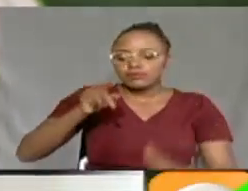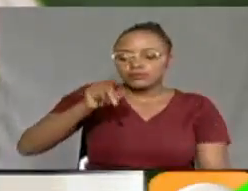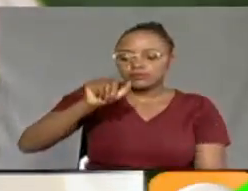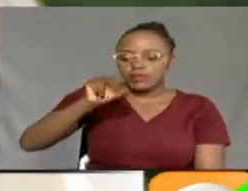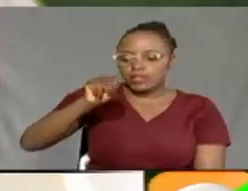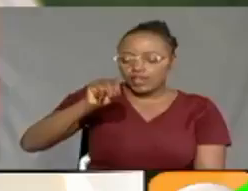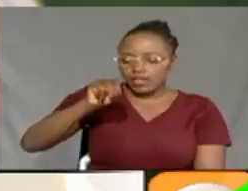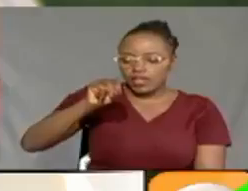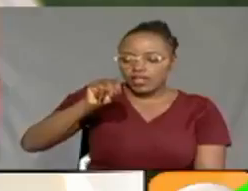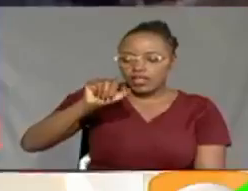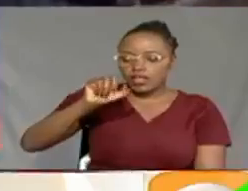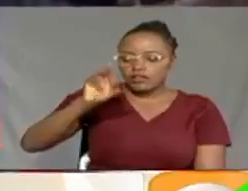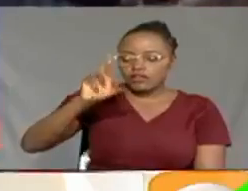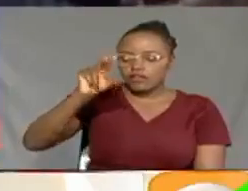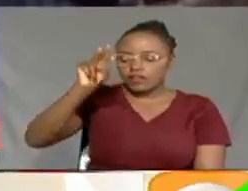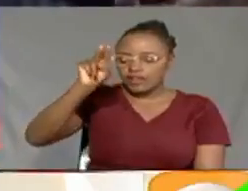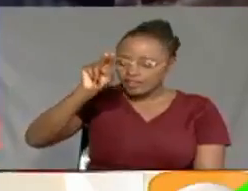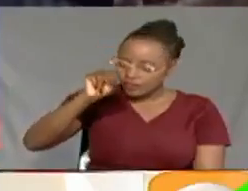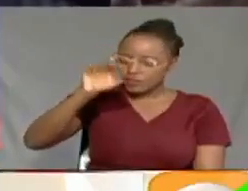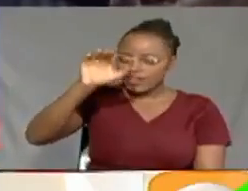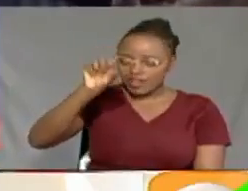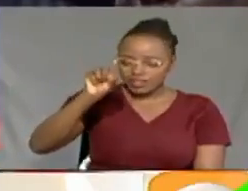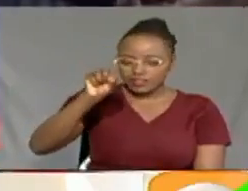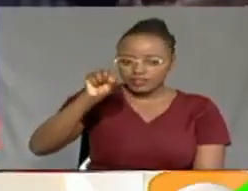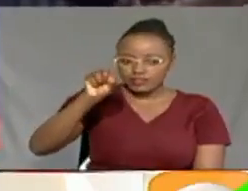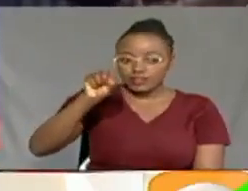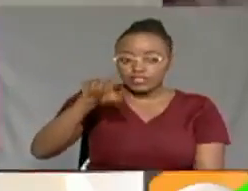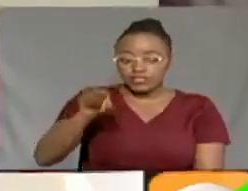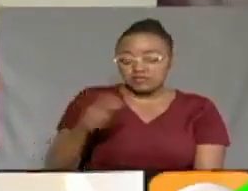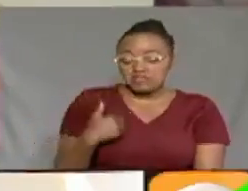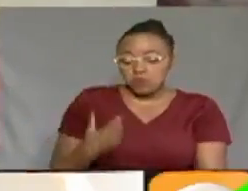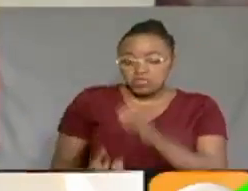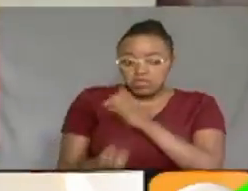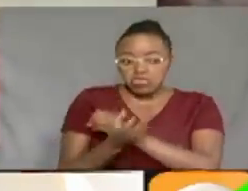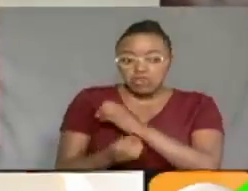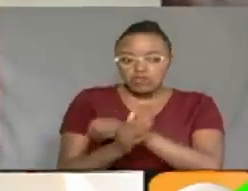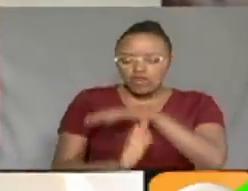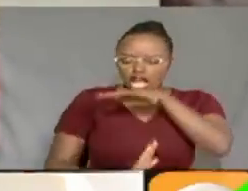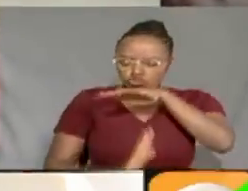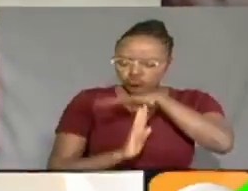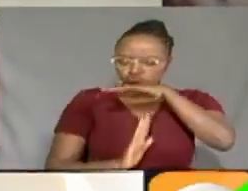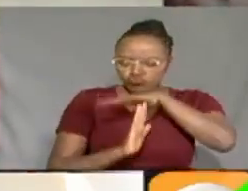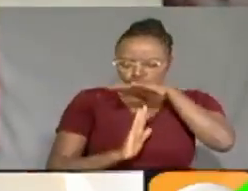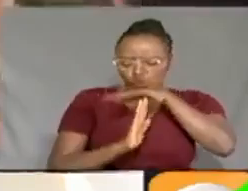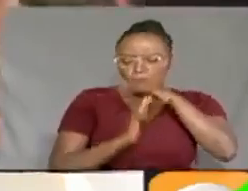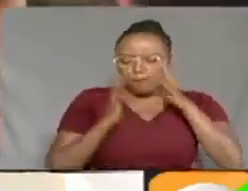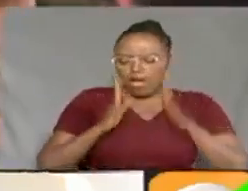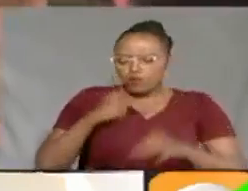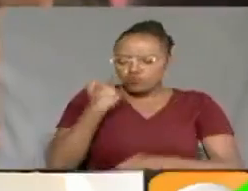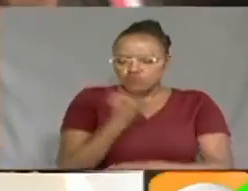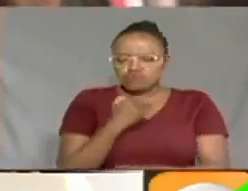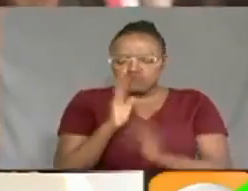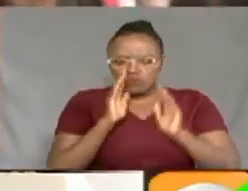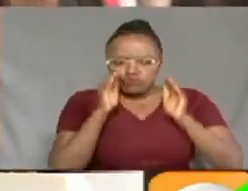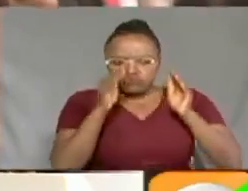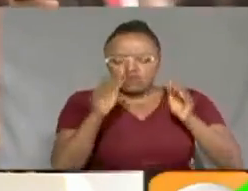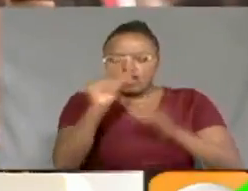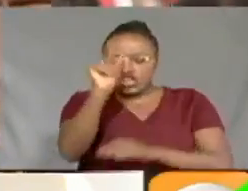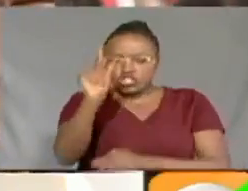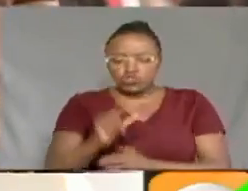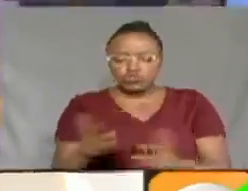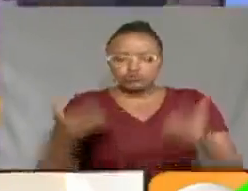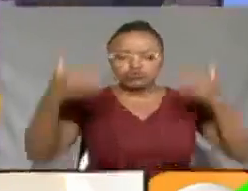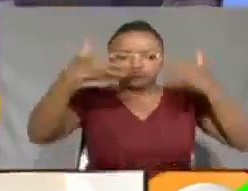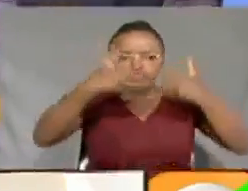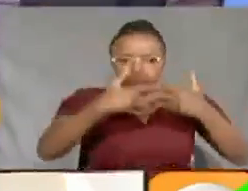Panafricanists in this period. The retired president was also described as a top diplomat who was the glue that fostered regional